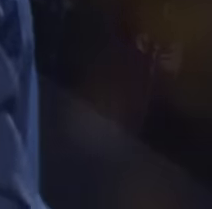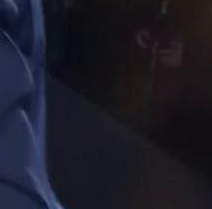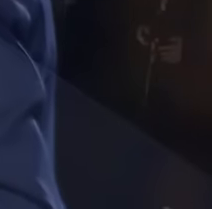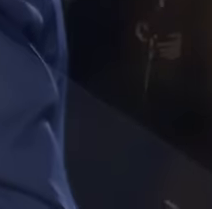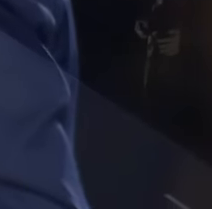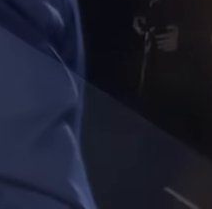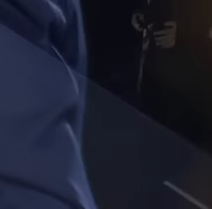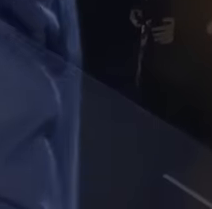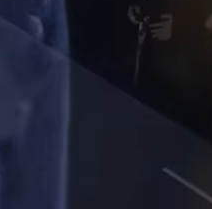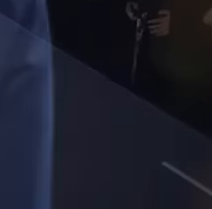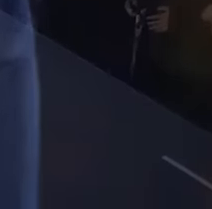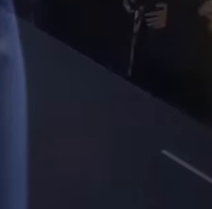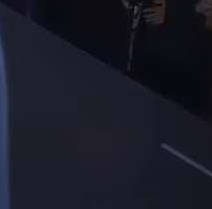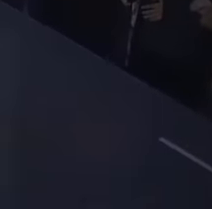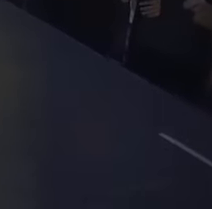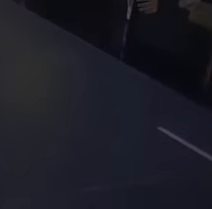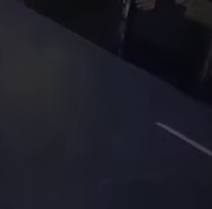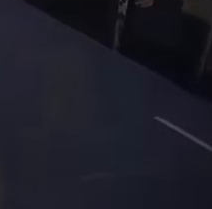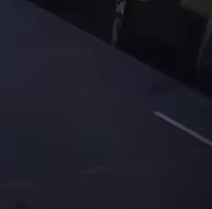delivering me.